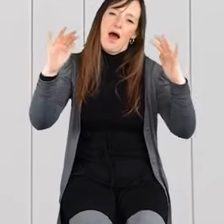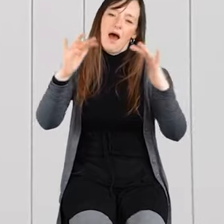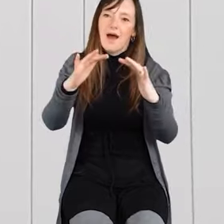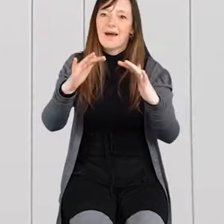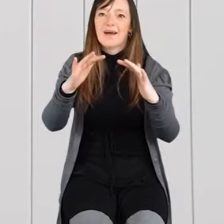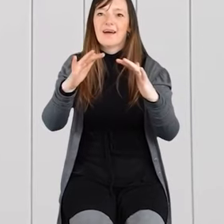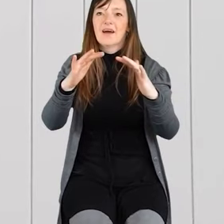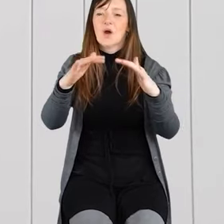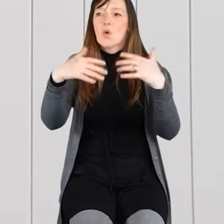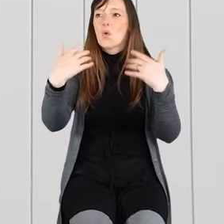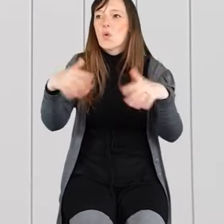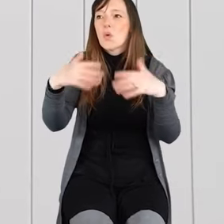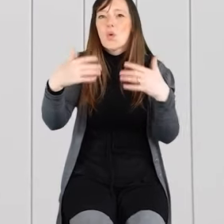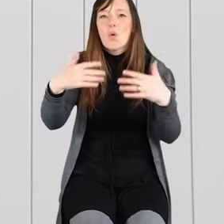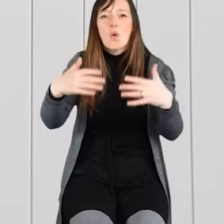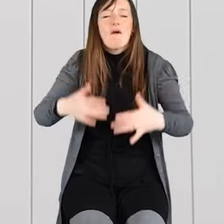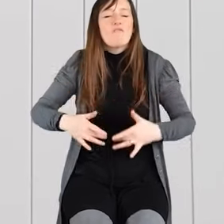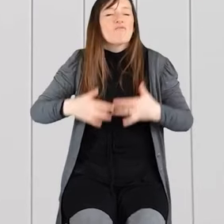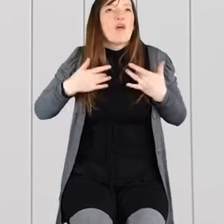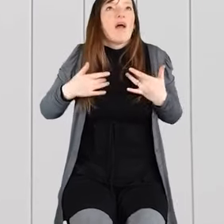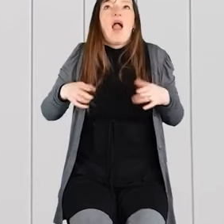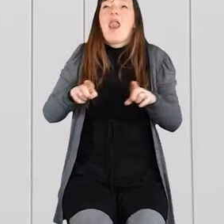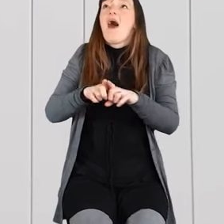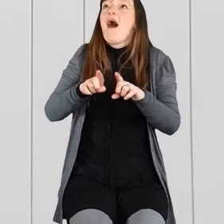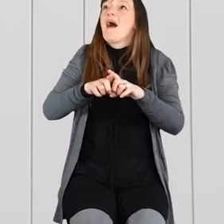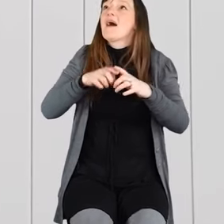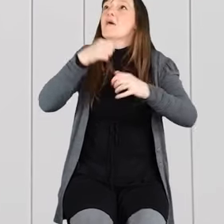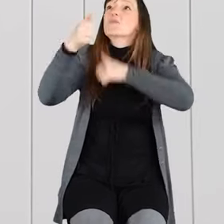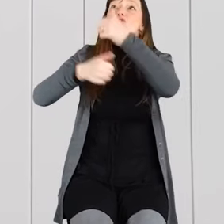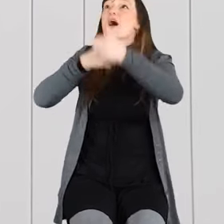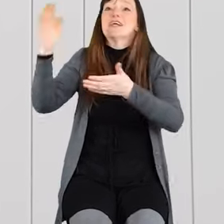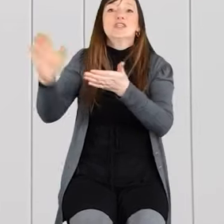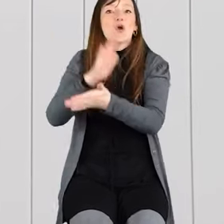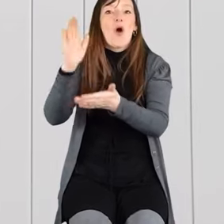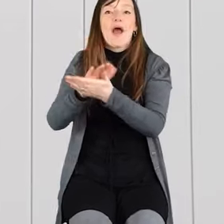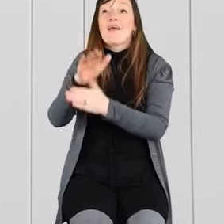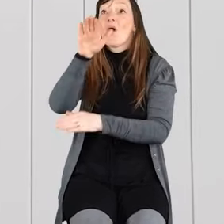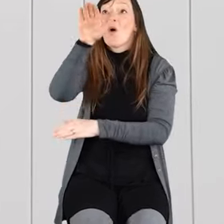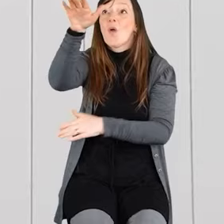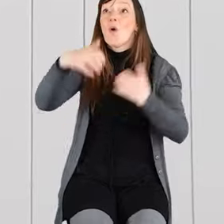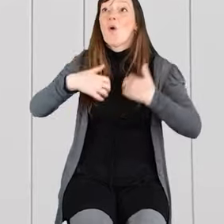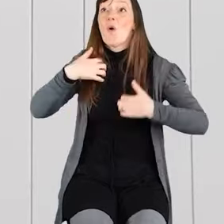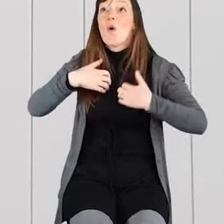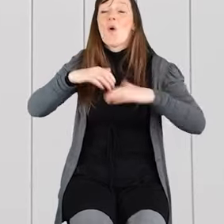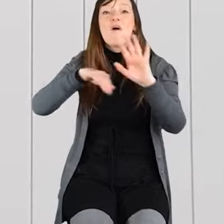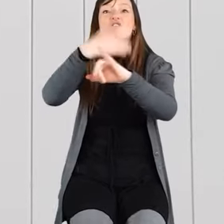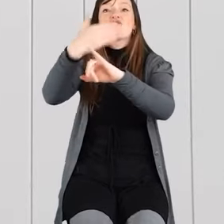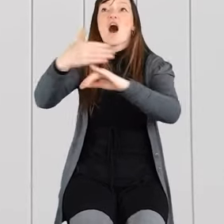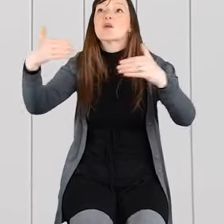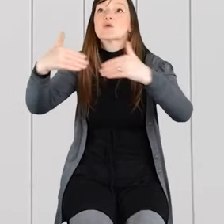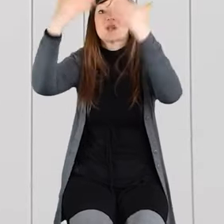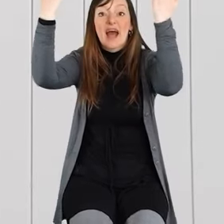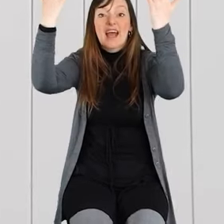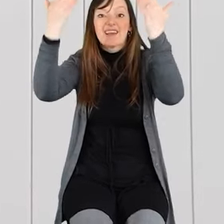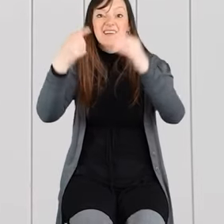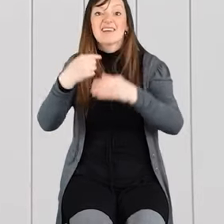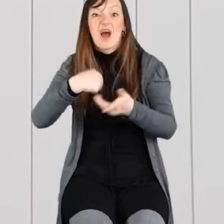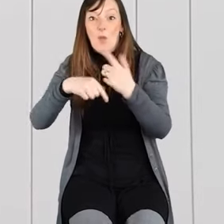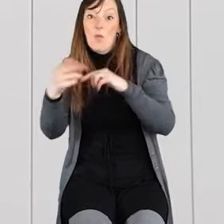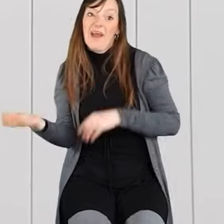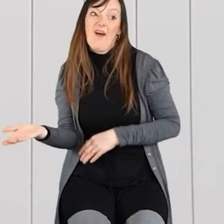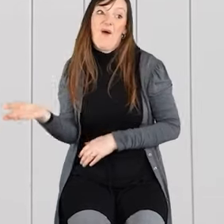so many others, all one in Christ Jesus, we've had a taste of the praise and joy of that final